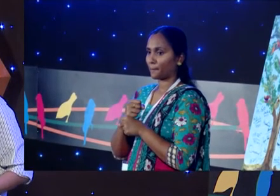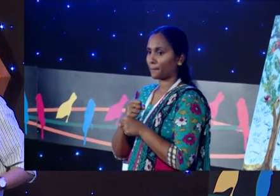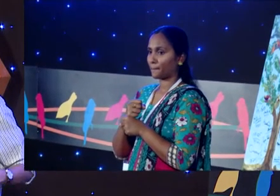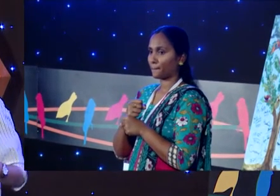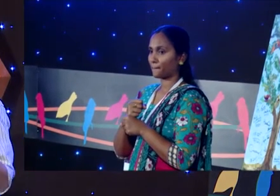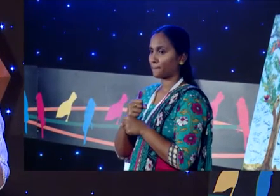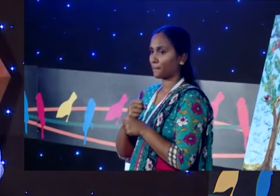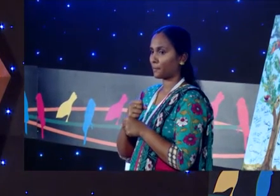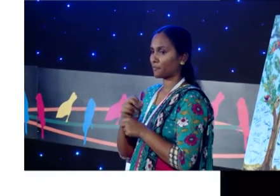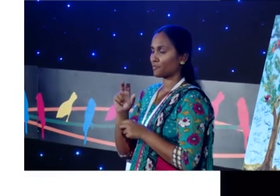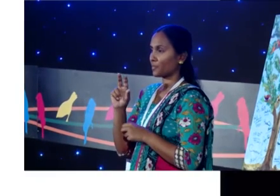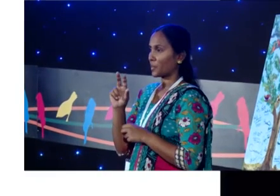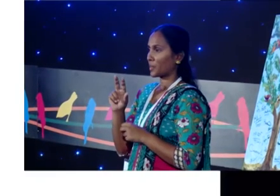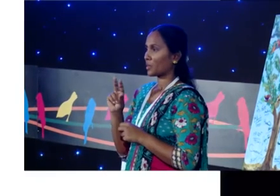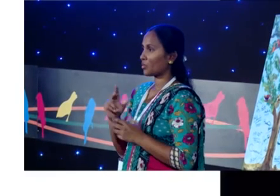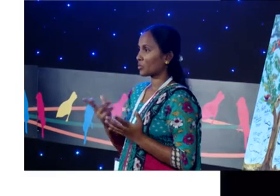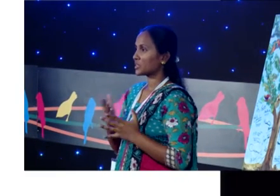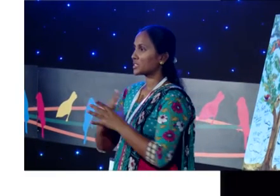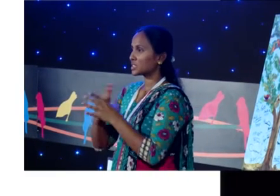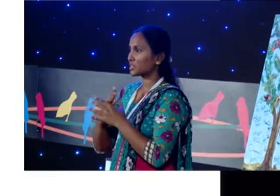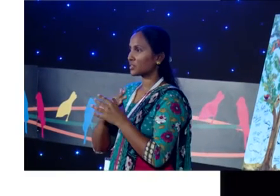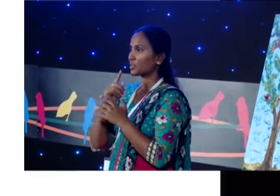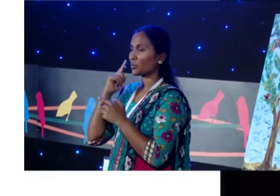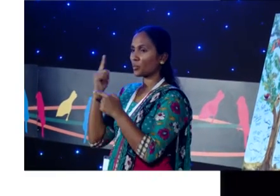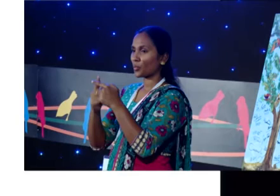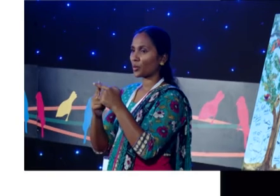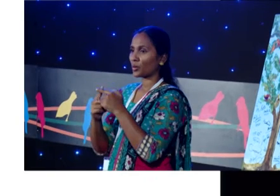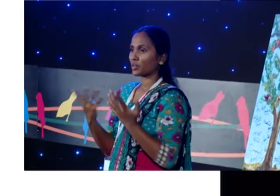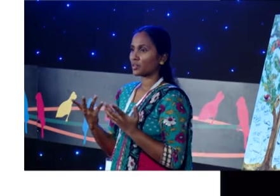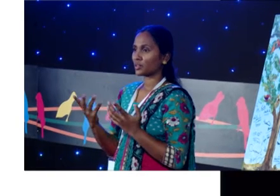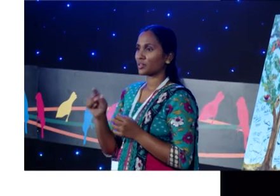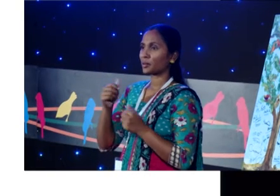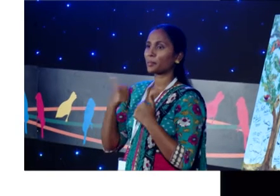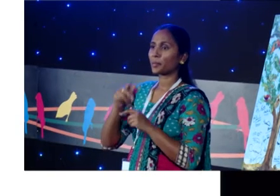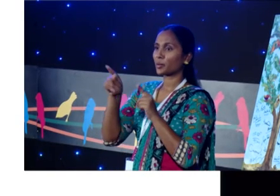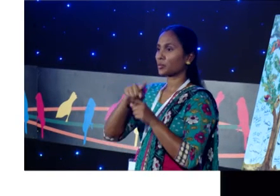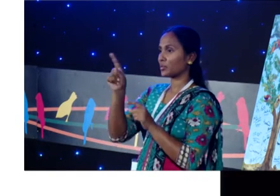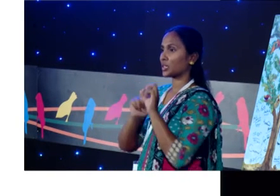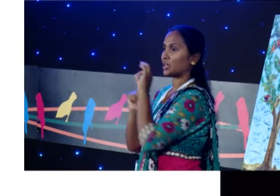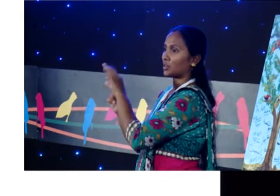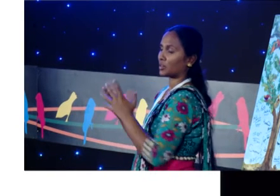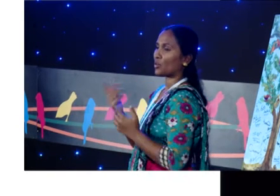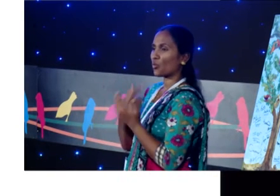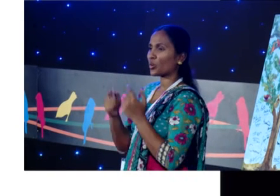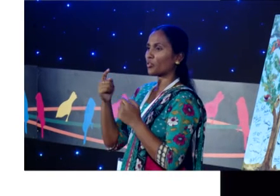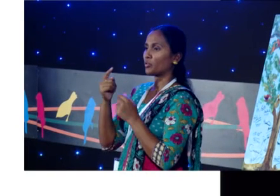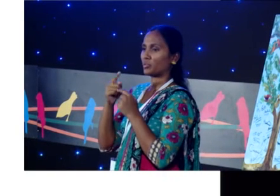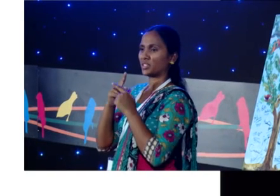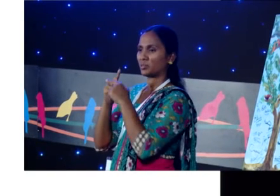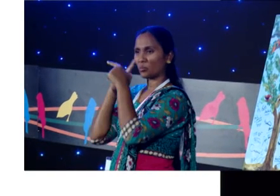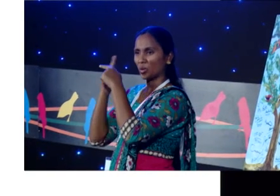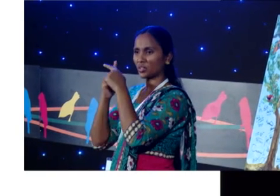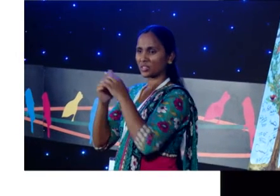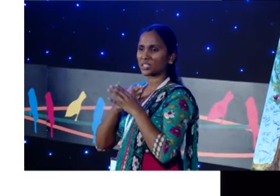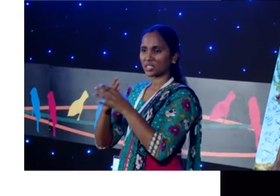So what's the point, right? What's the point of sharing positive news? I mean, nobody questions mainstream media, what's the point of sharing negative news, but, you know, it becomes